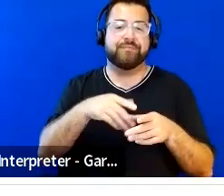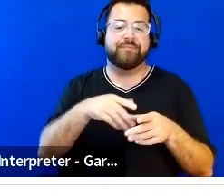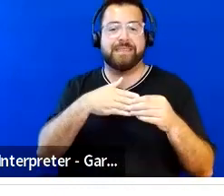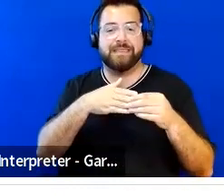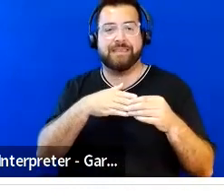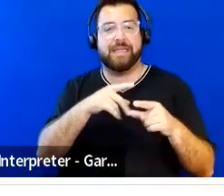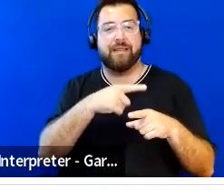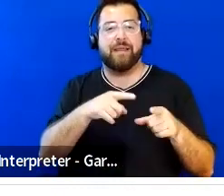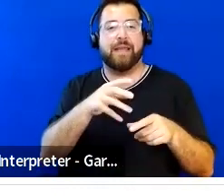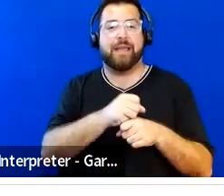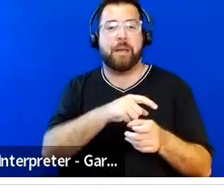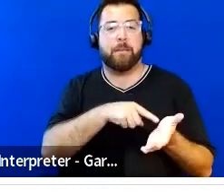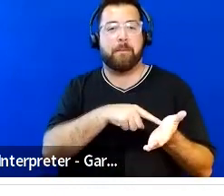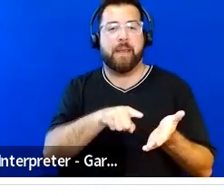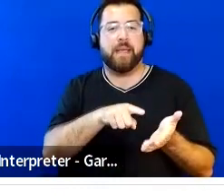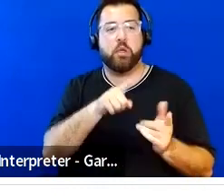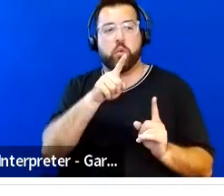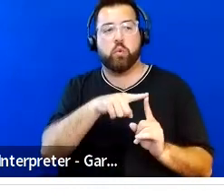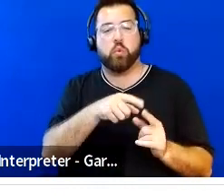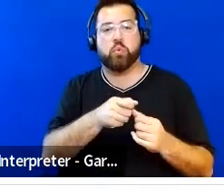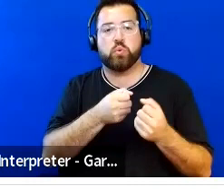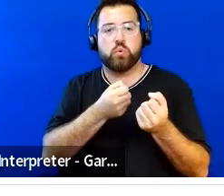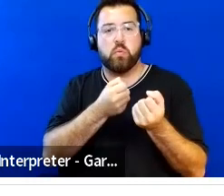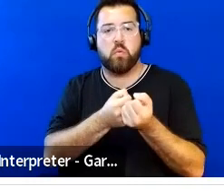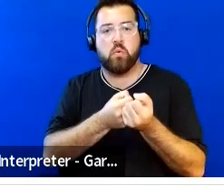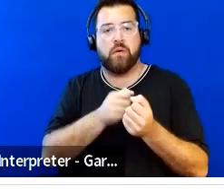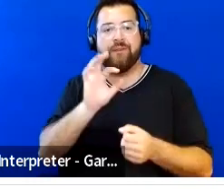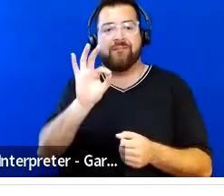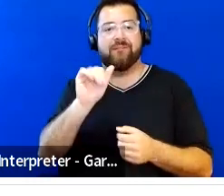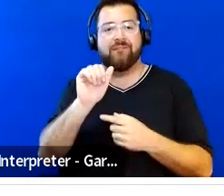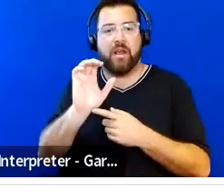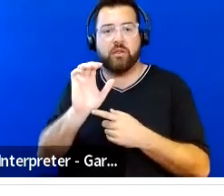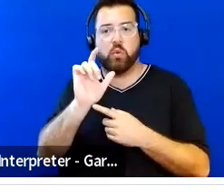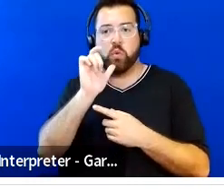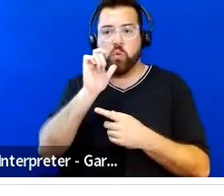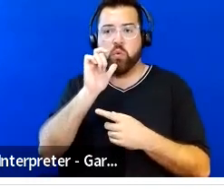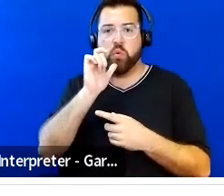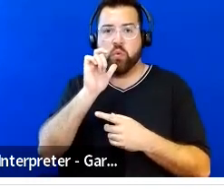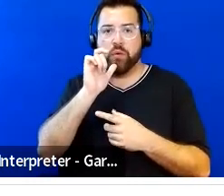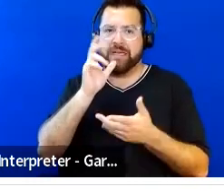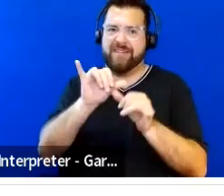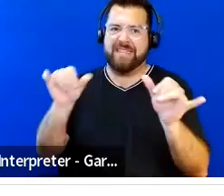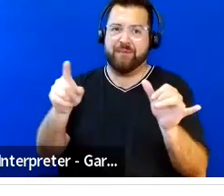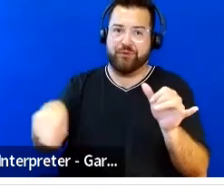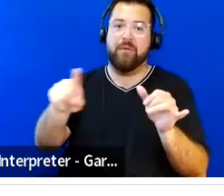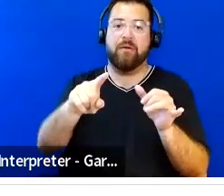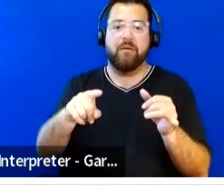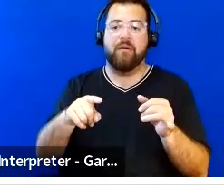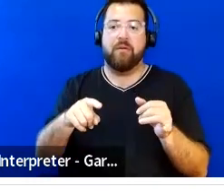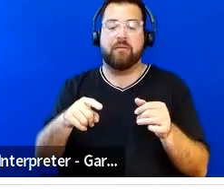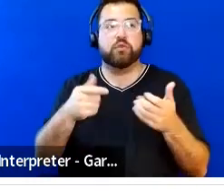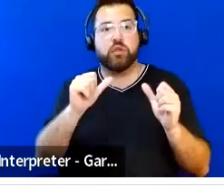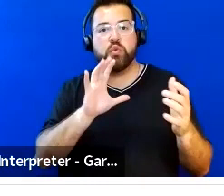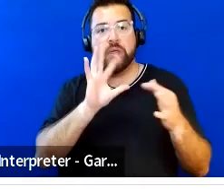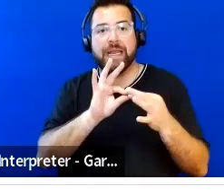to basically support faculty who are just right in your situation. You know, they want to connect with